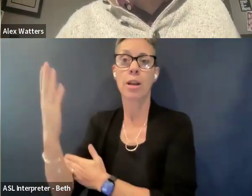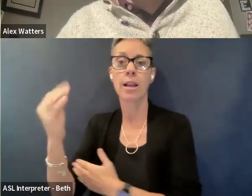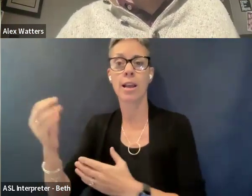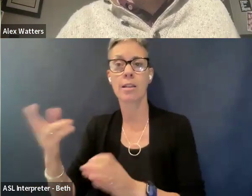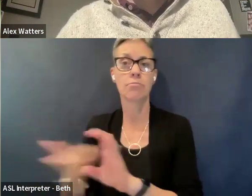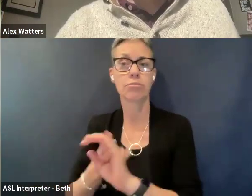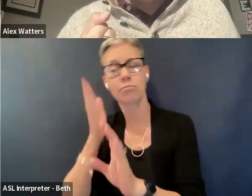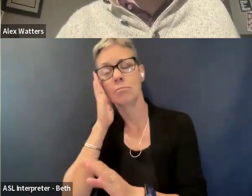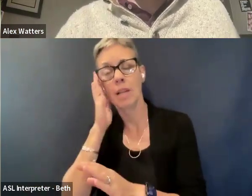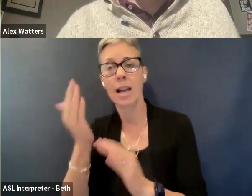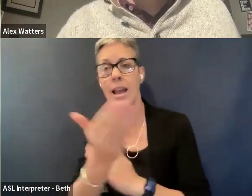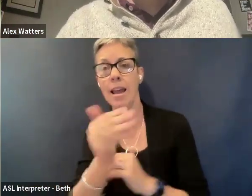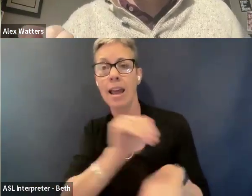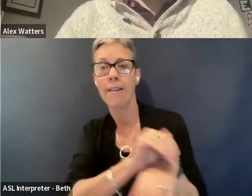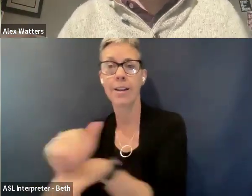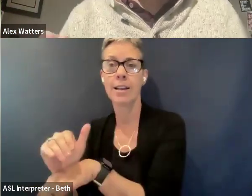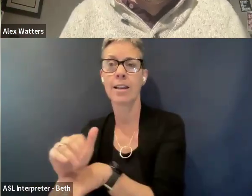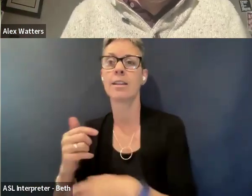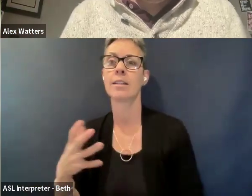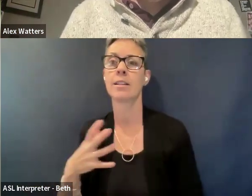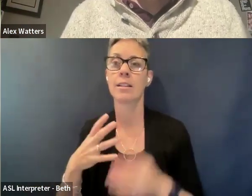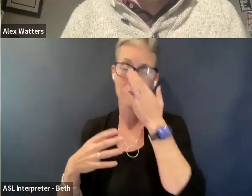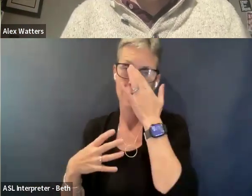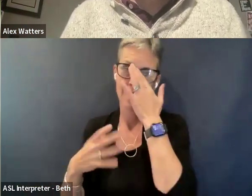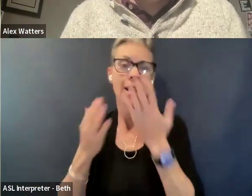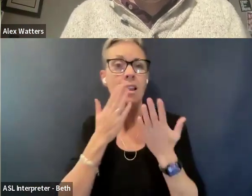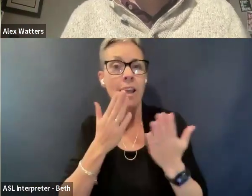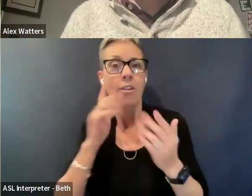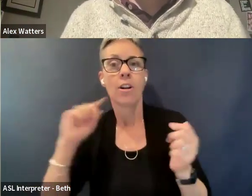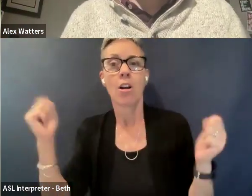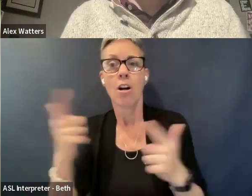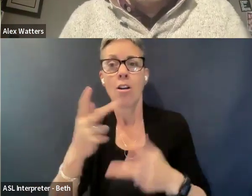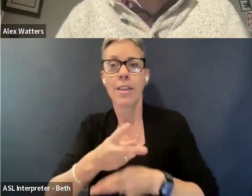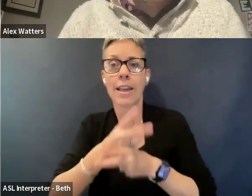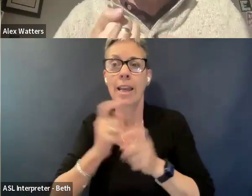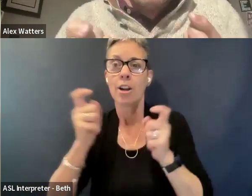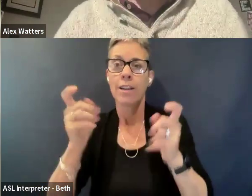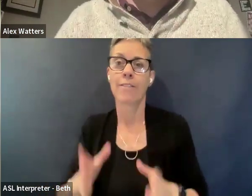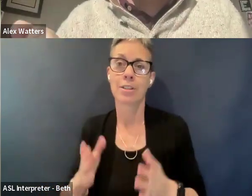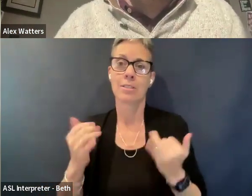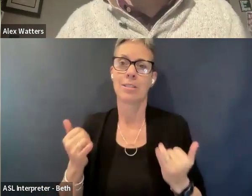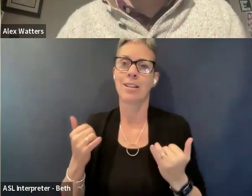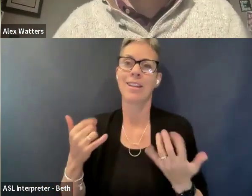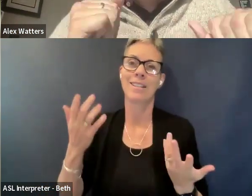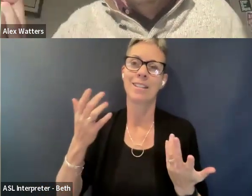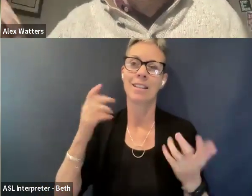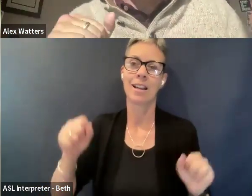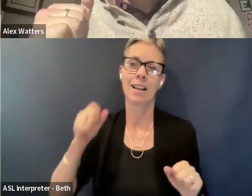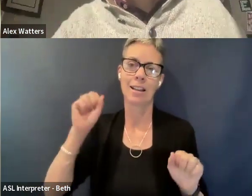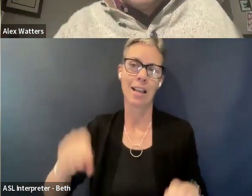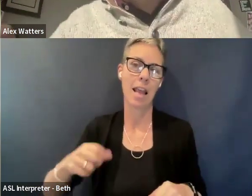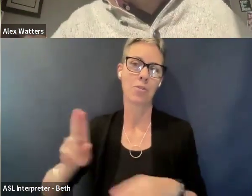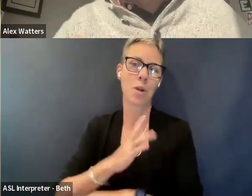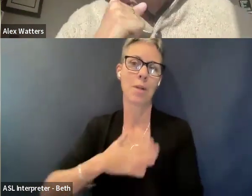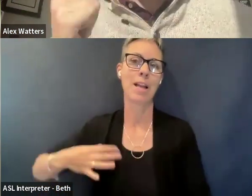those caregivers to thank that I'm able to wear a shirt in this virtual meeting before all of you today. That was a joke. Of course, I'm wearing my shirt.